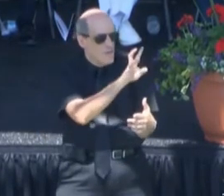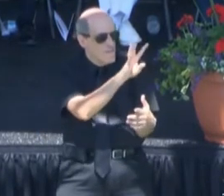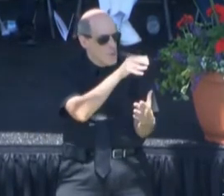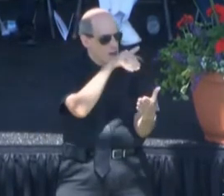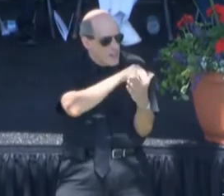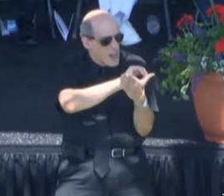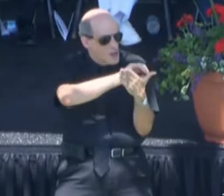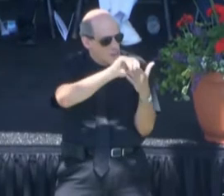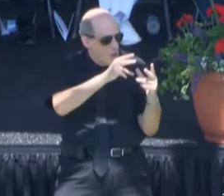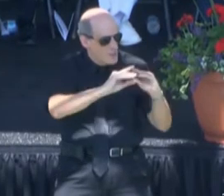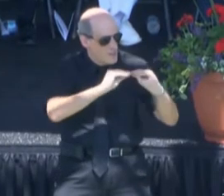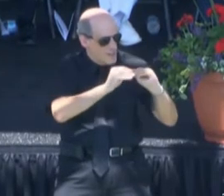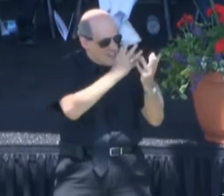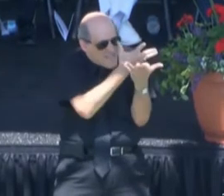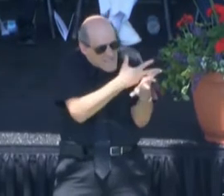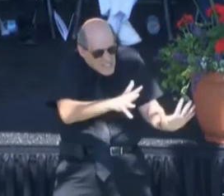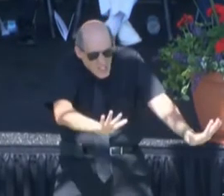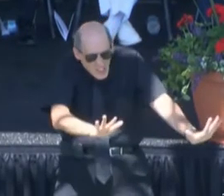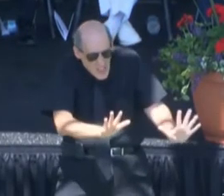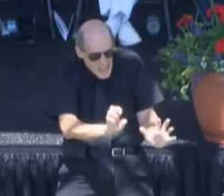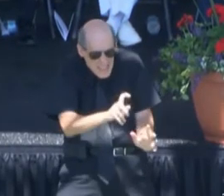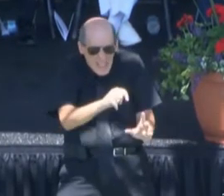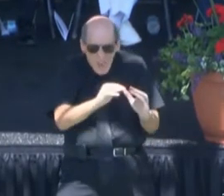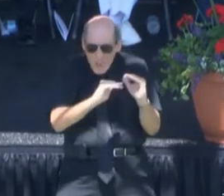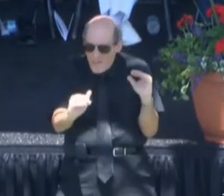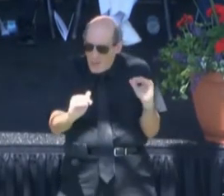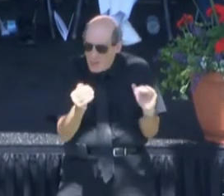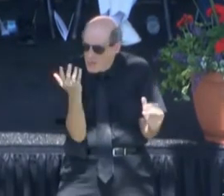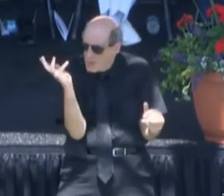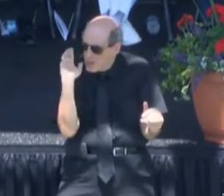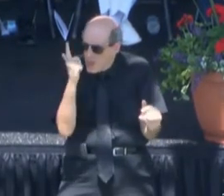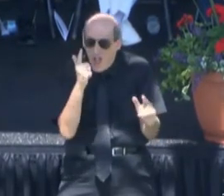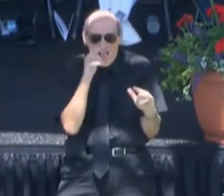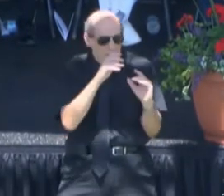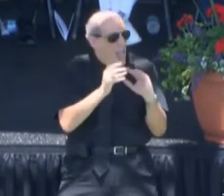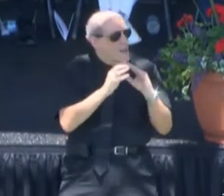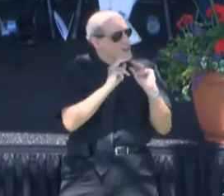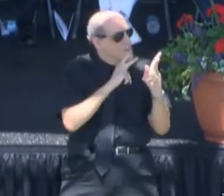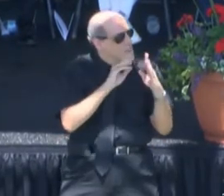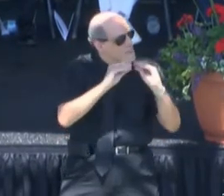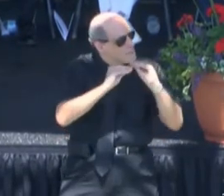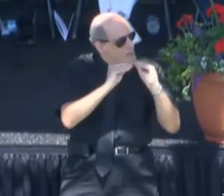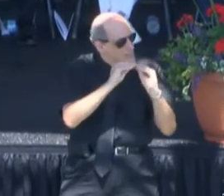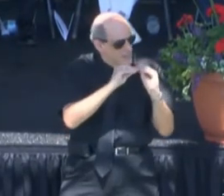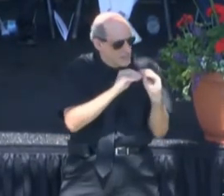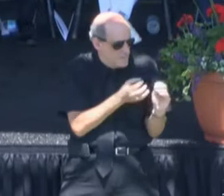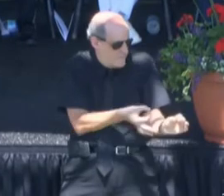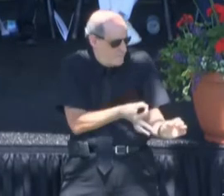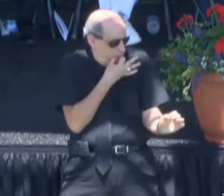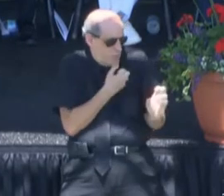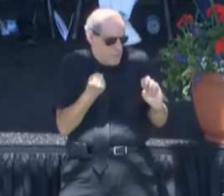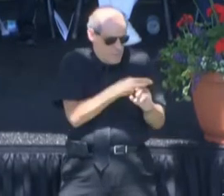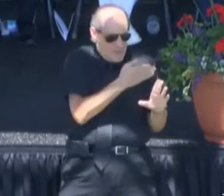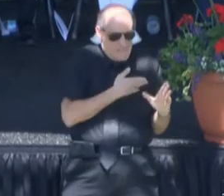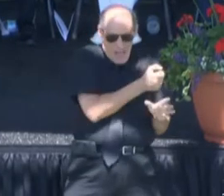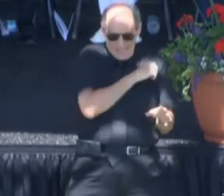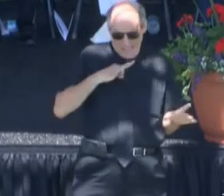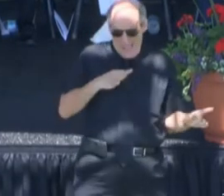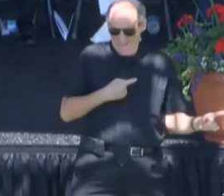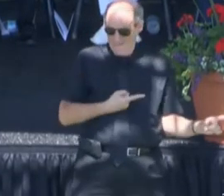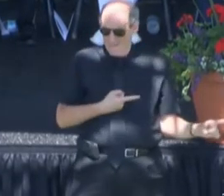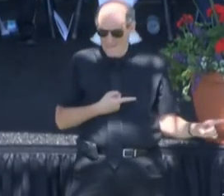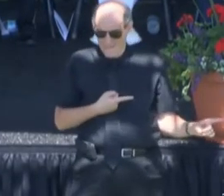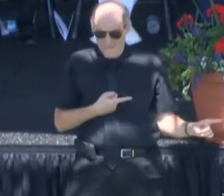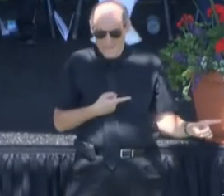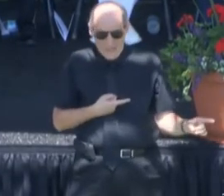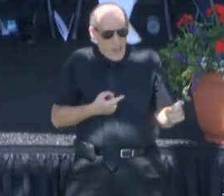of deferred maintenance, depot-level maintenance. This was maintenance that exceeded the capability of my crew to do and exceeded